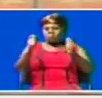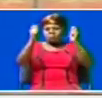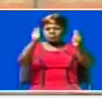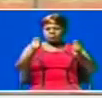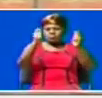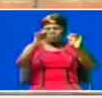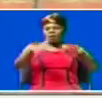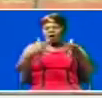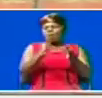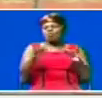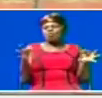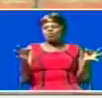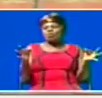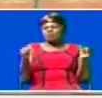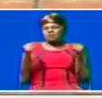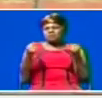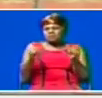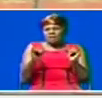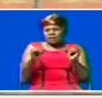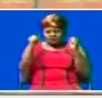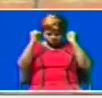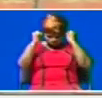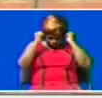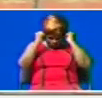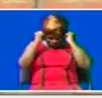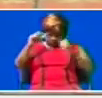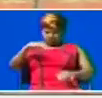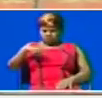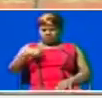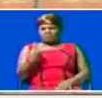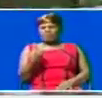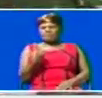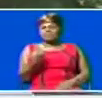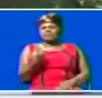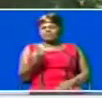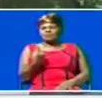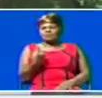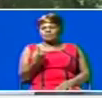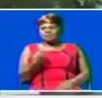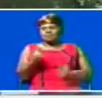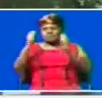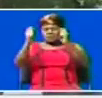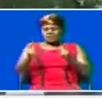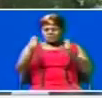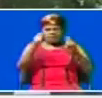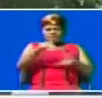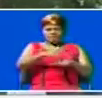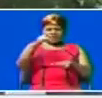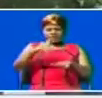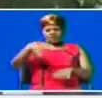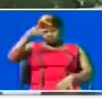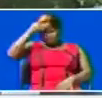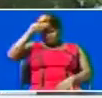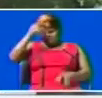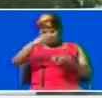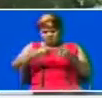lecturers and the government would last, try to occupy their time studying in the library. The strike has affected our learning. First of all,